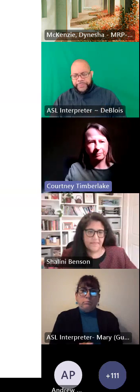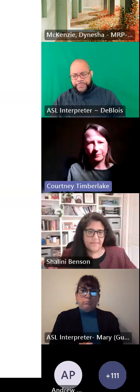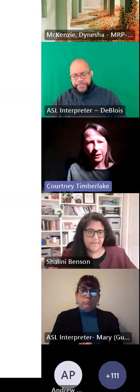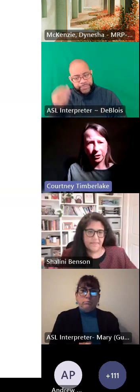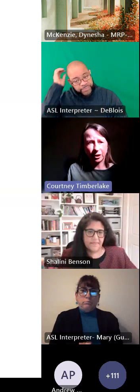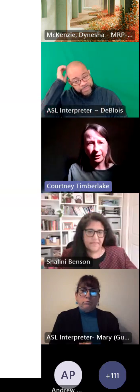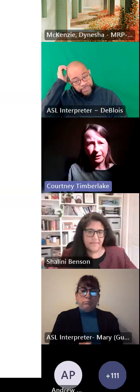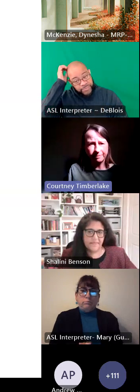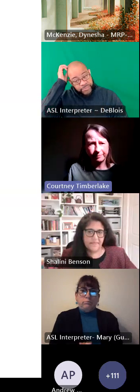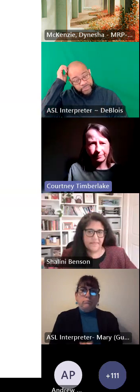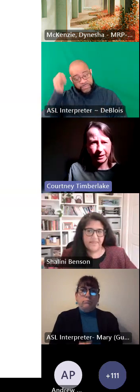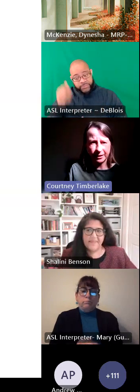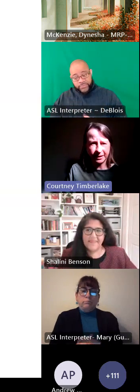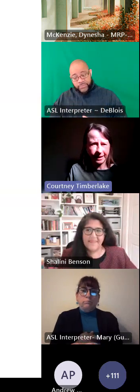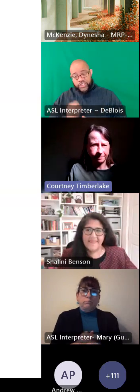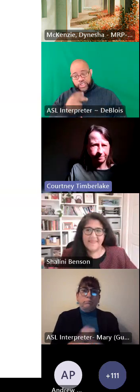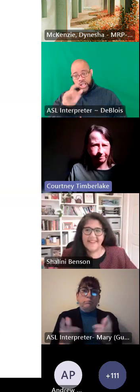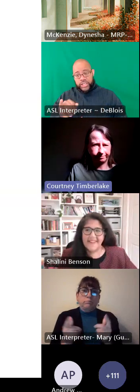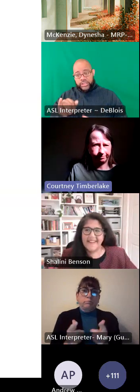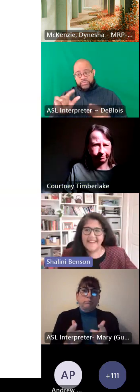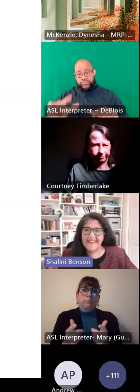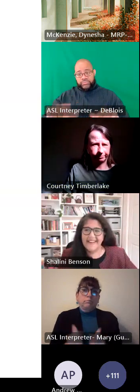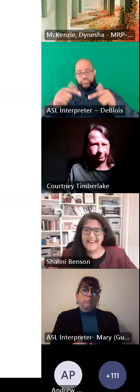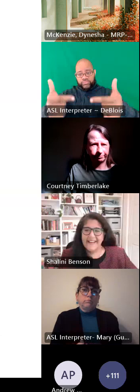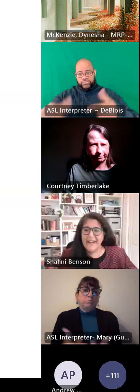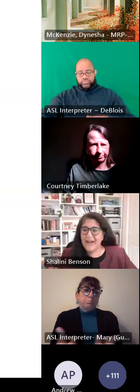And that's it. Shalini, anything to add?